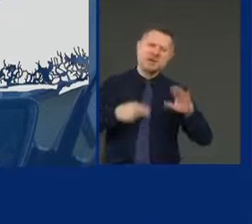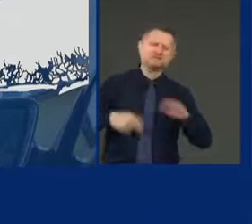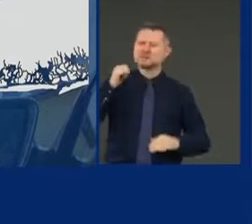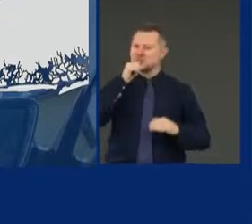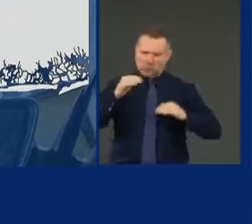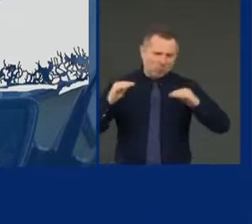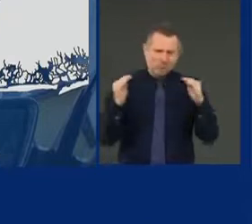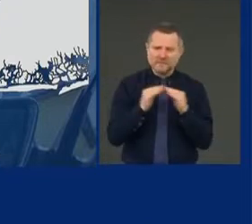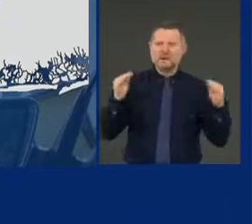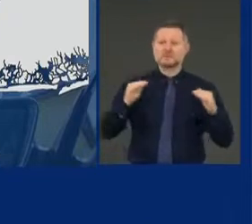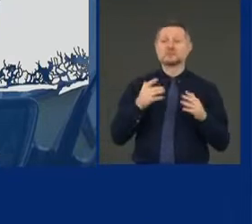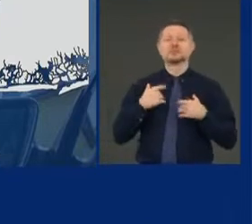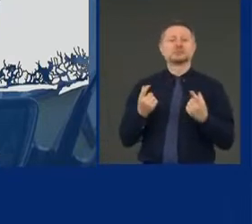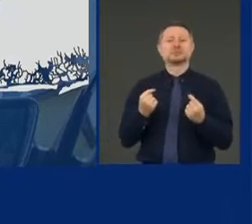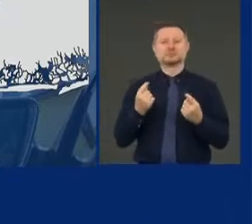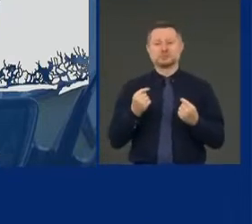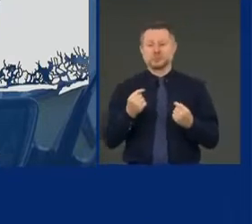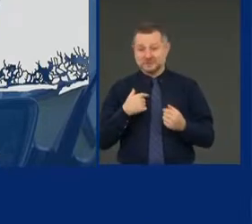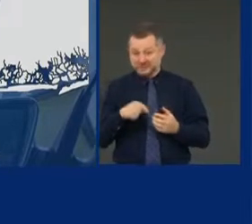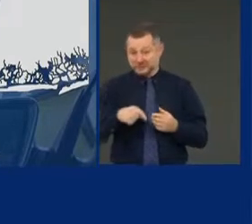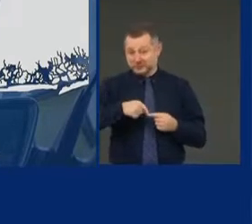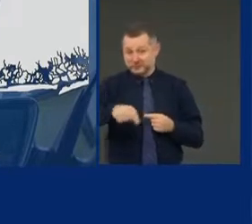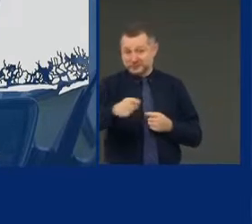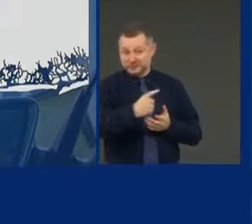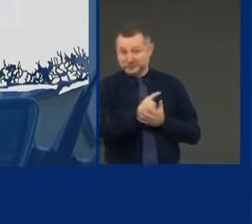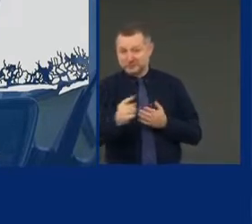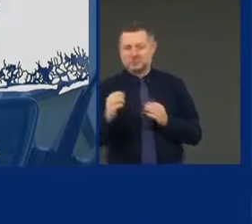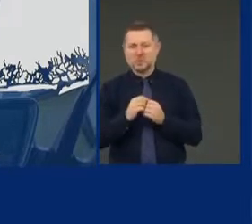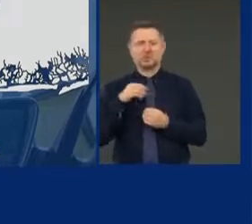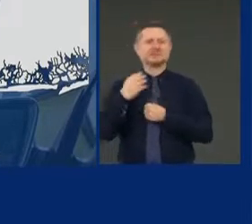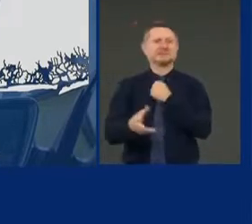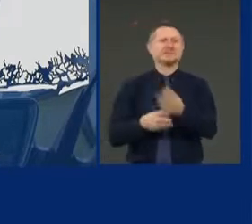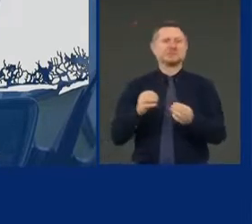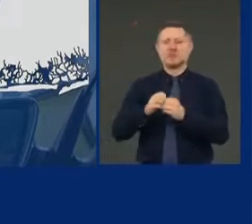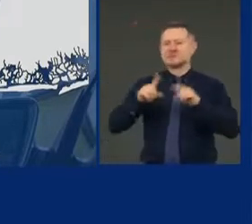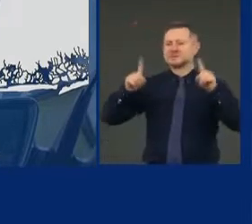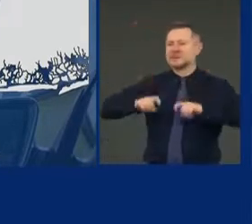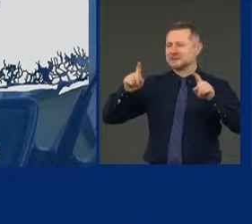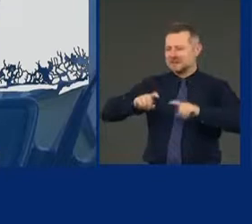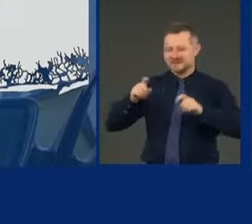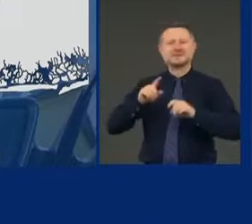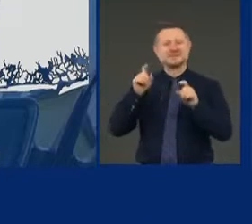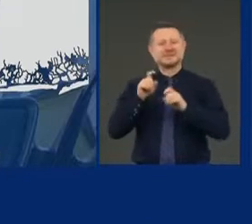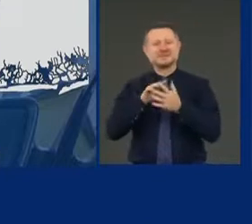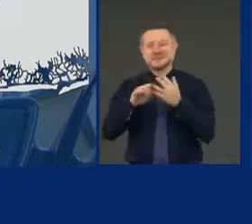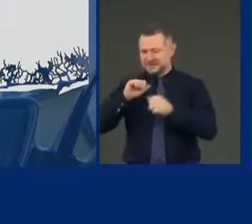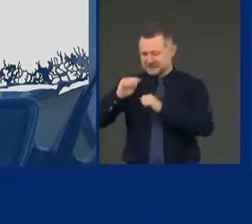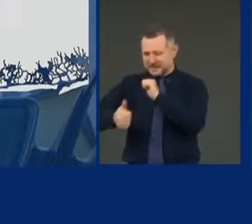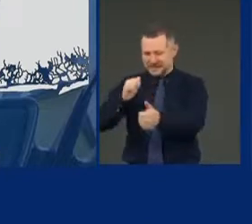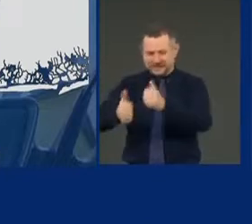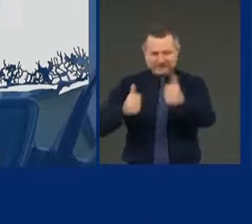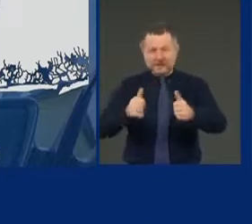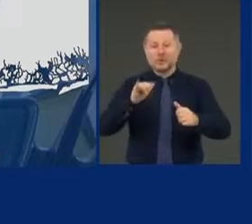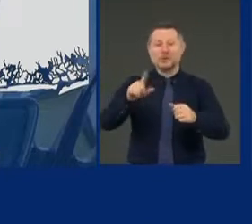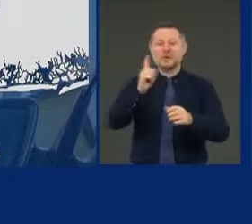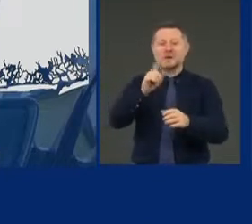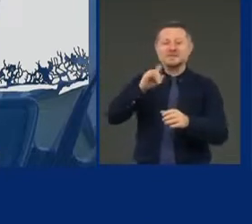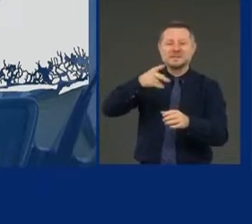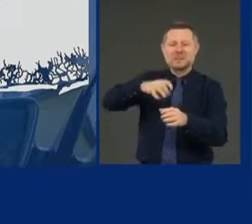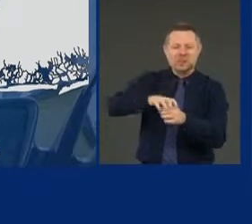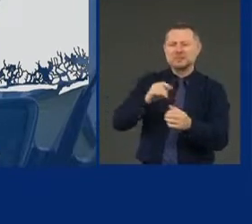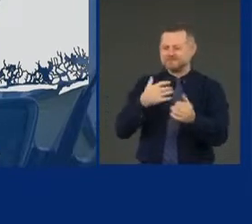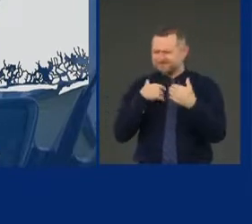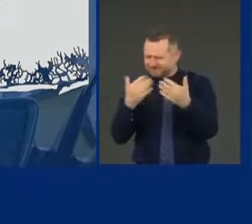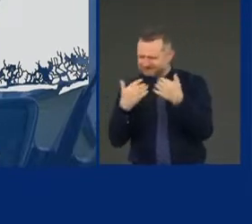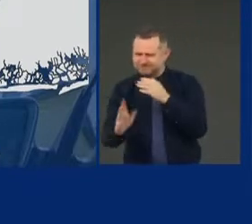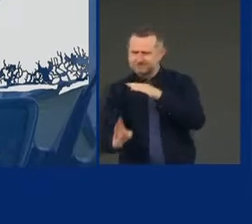in these areas. We need people to come out, get tested, find out who has the virus, who has the antibodies, who is